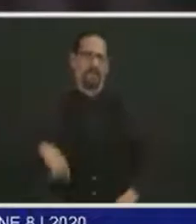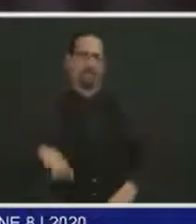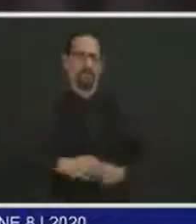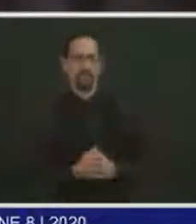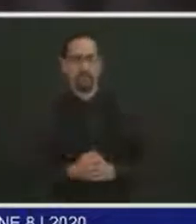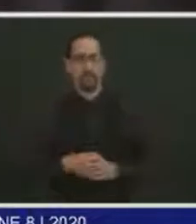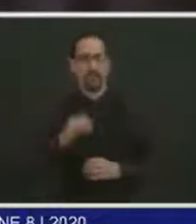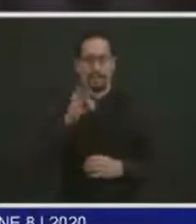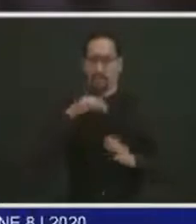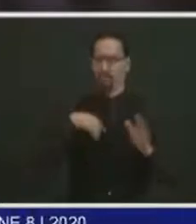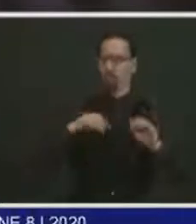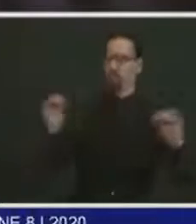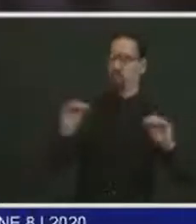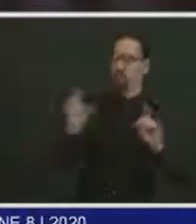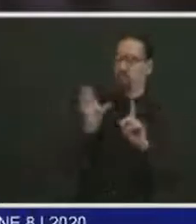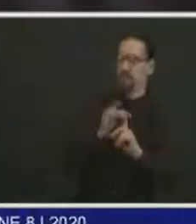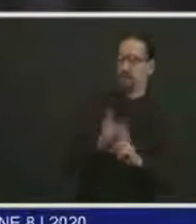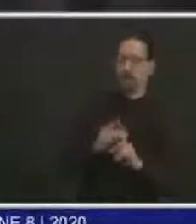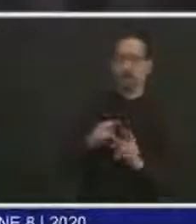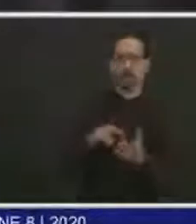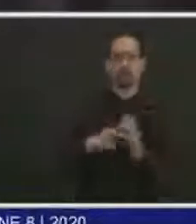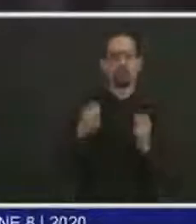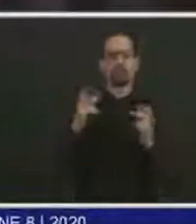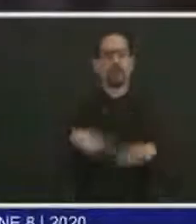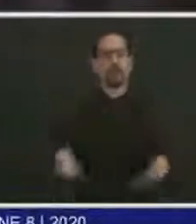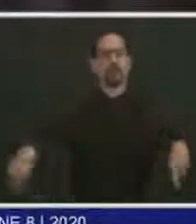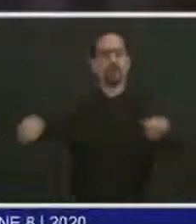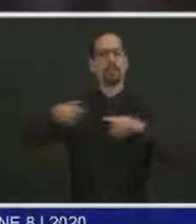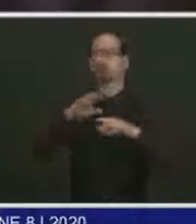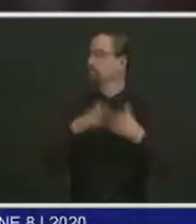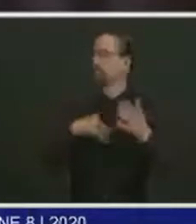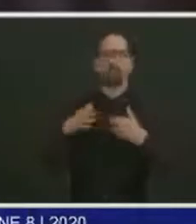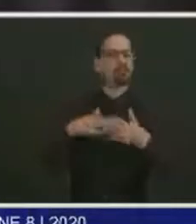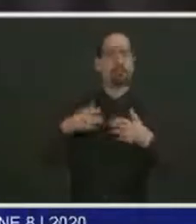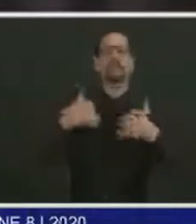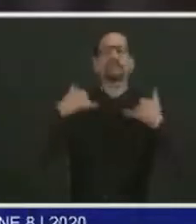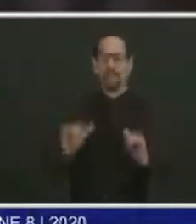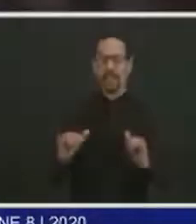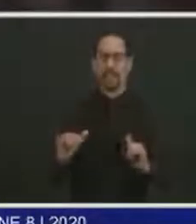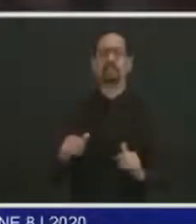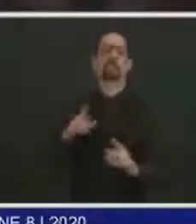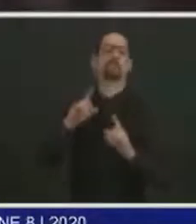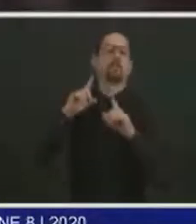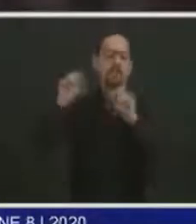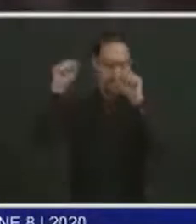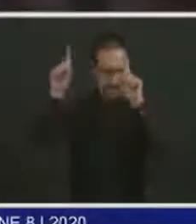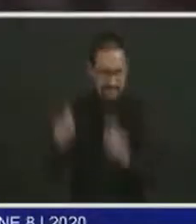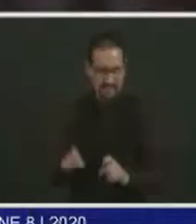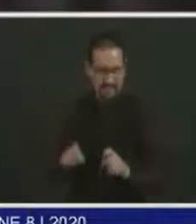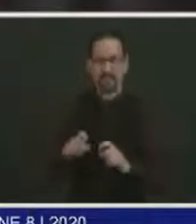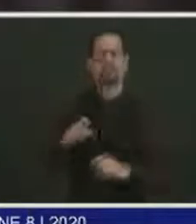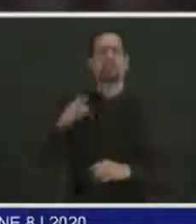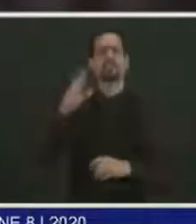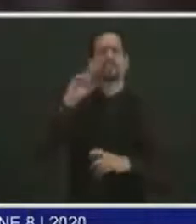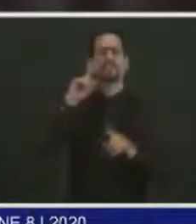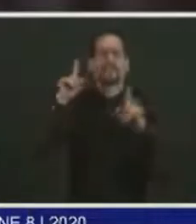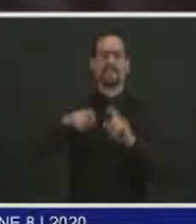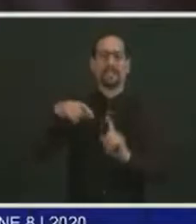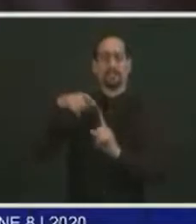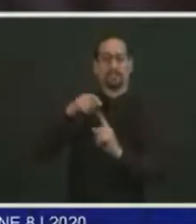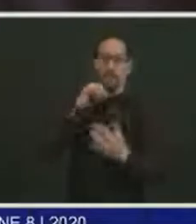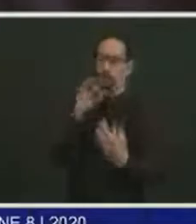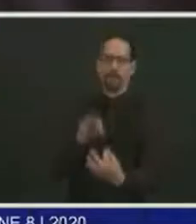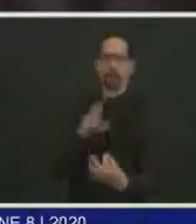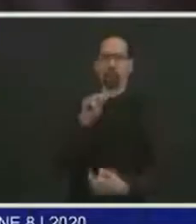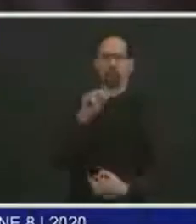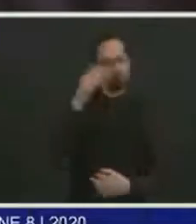result, that's going to be true for all of us, we still need to be just as vigilant because the test does not work as well in people who do not have